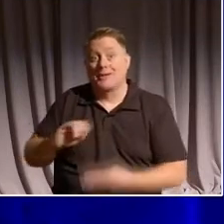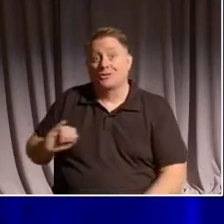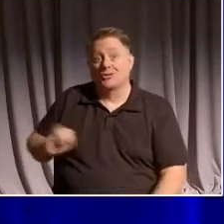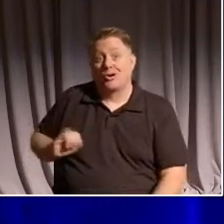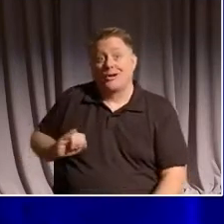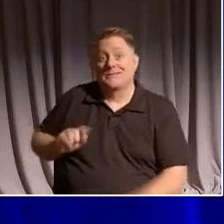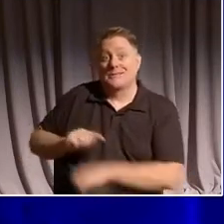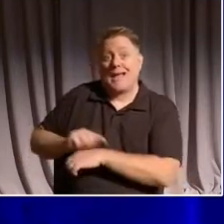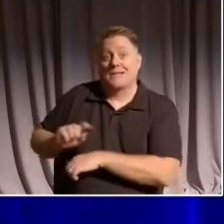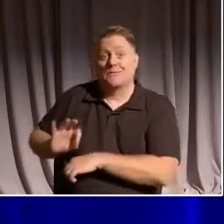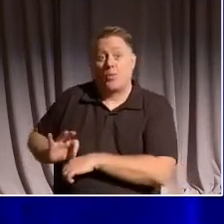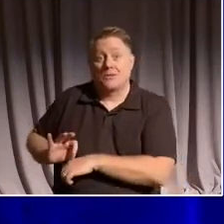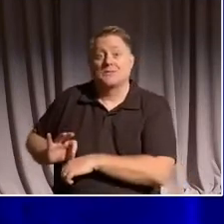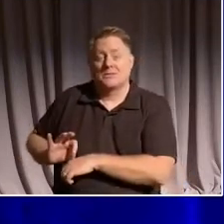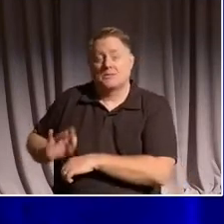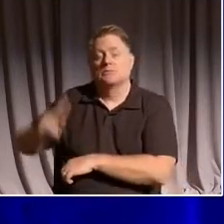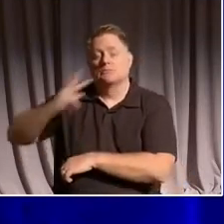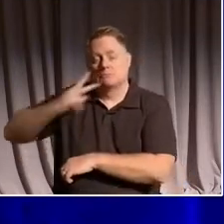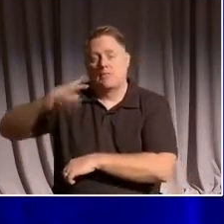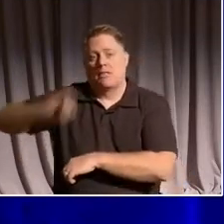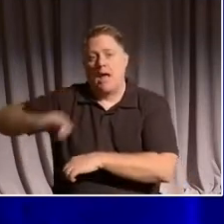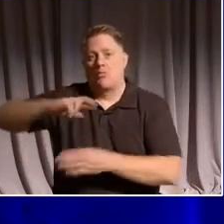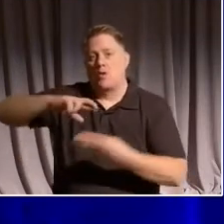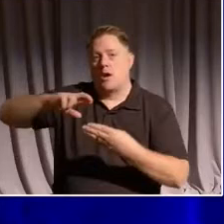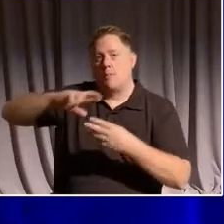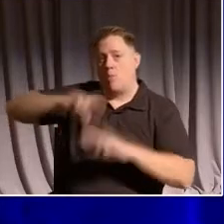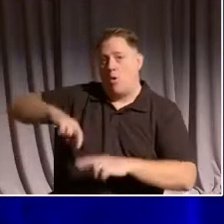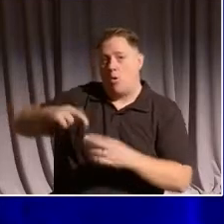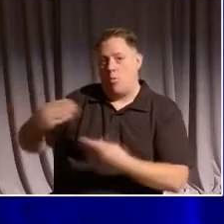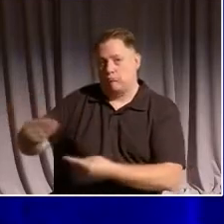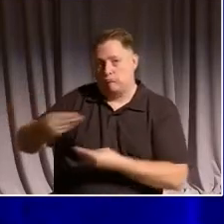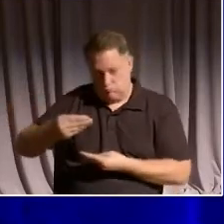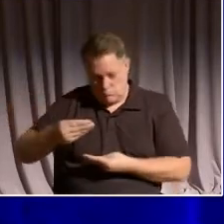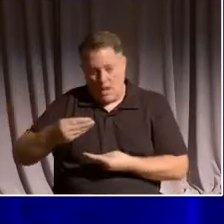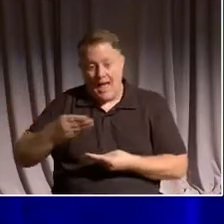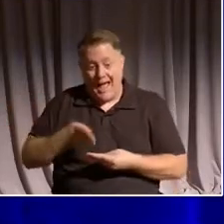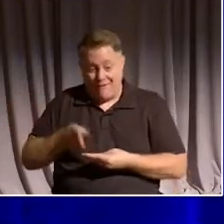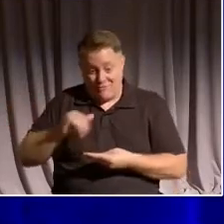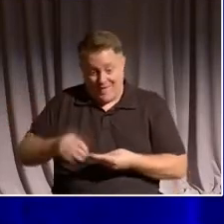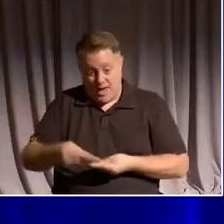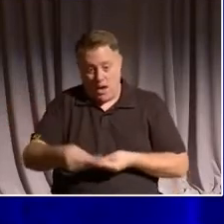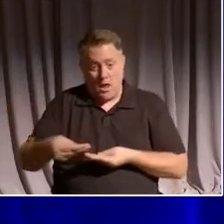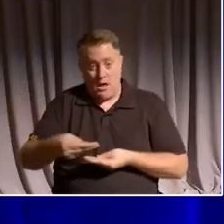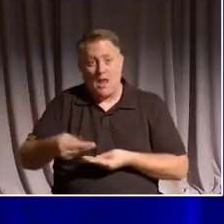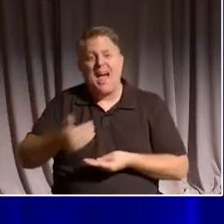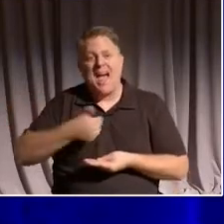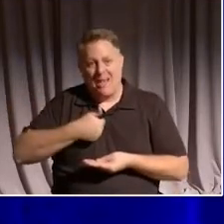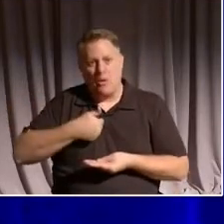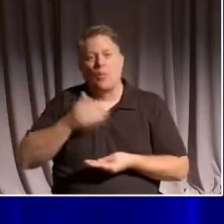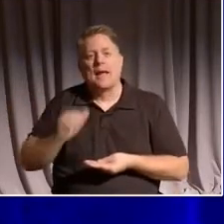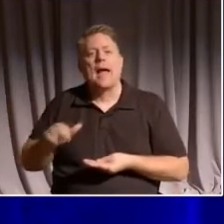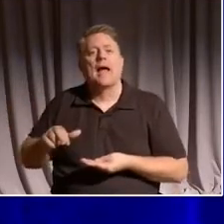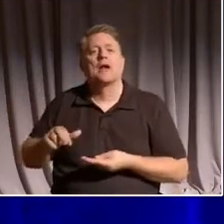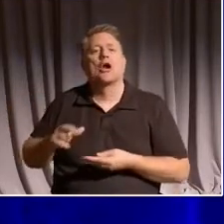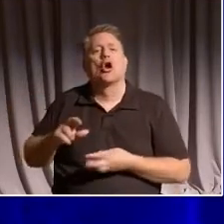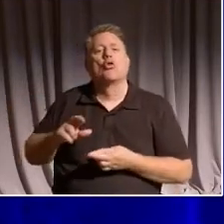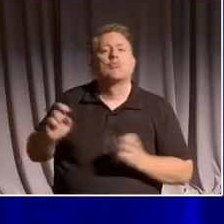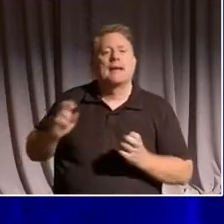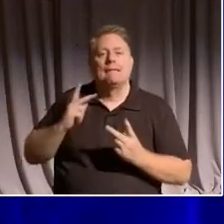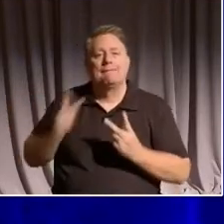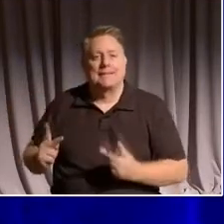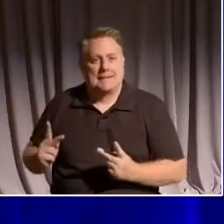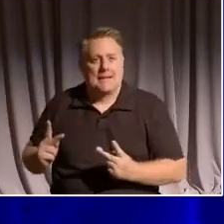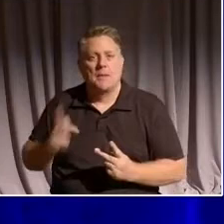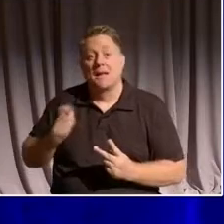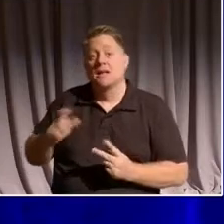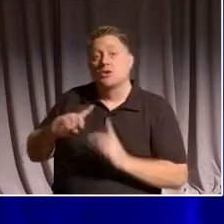insurance task force and look forward to seeing that report. And then after that, we'll have more opportunities to revisit the issue because the